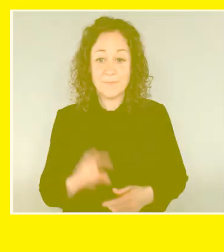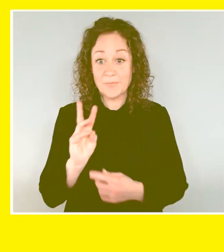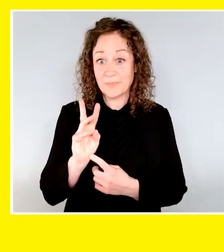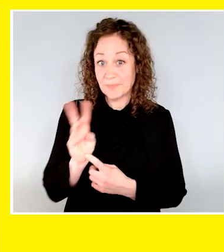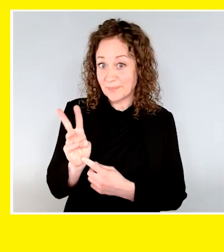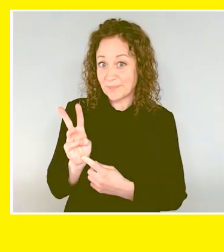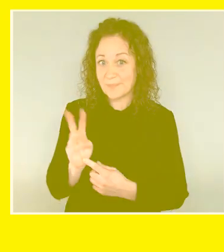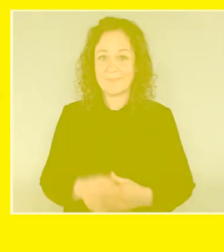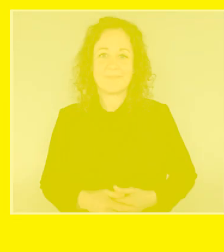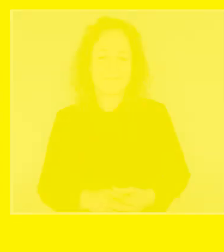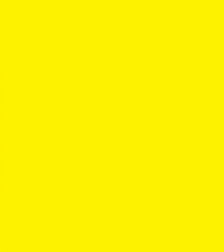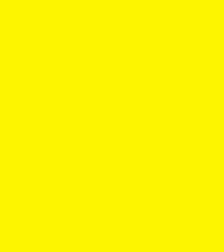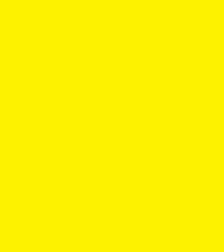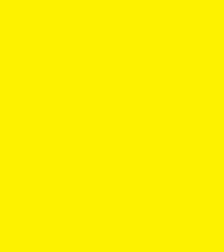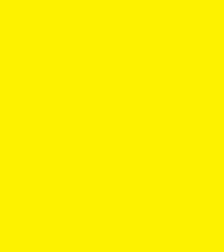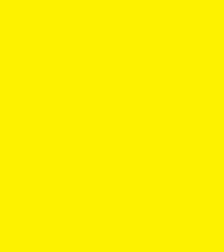Six minutes.